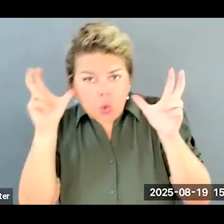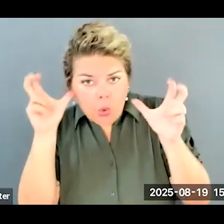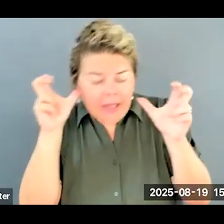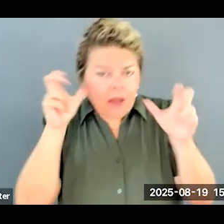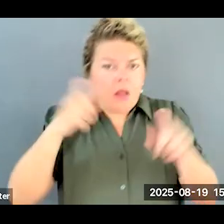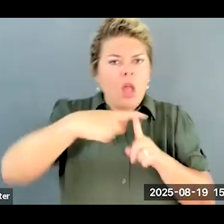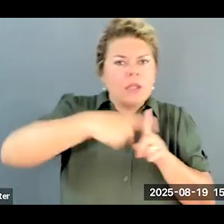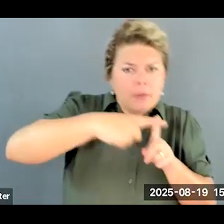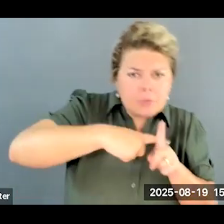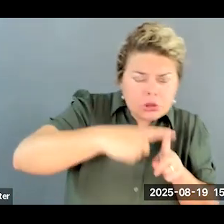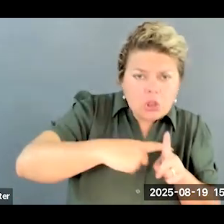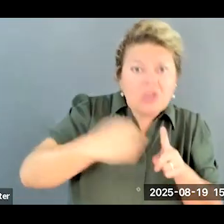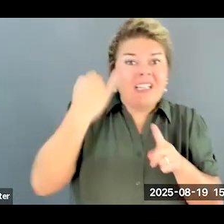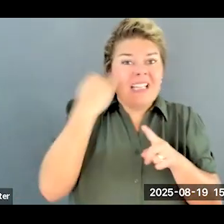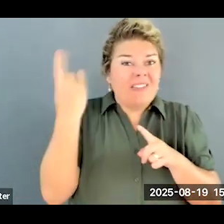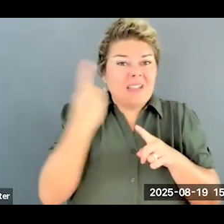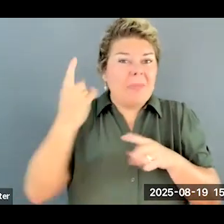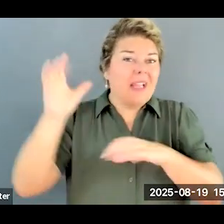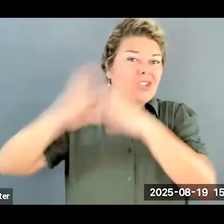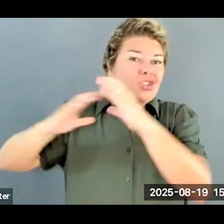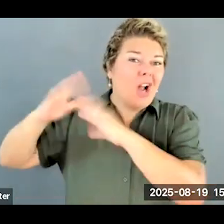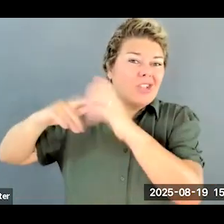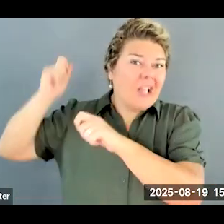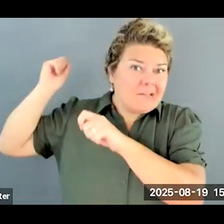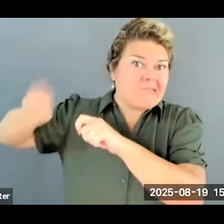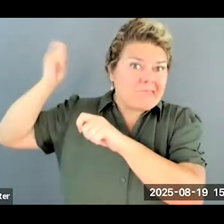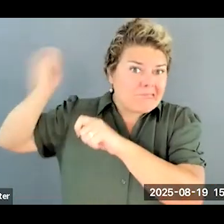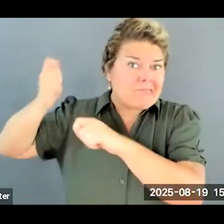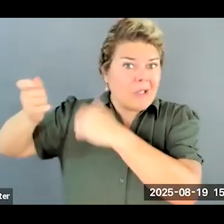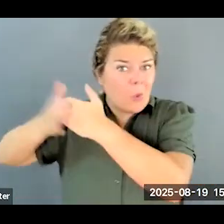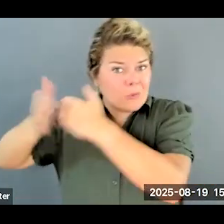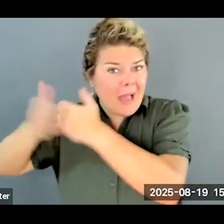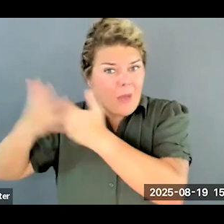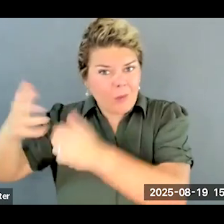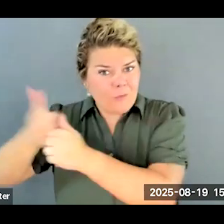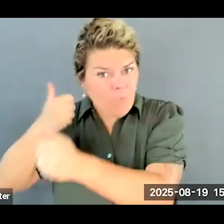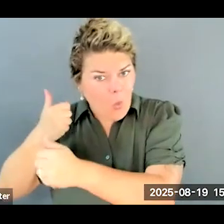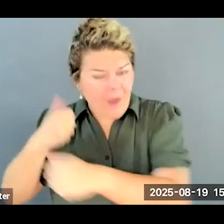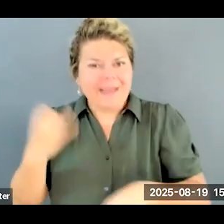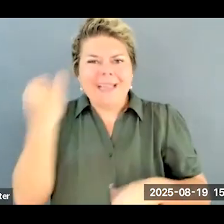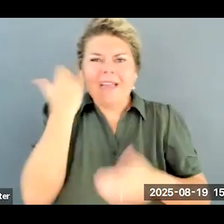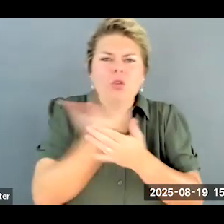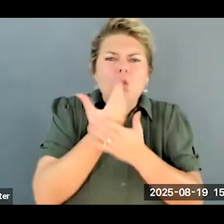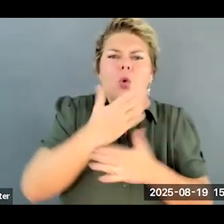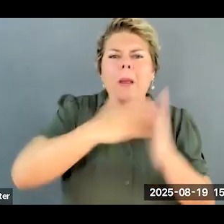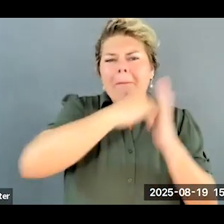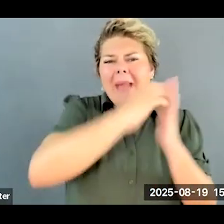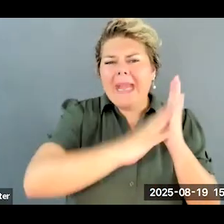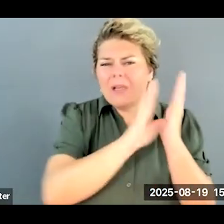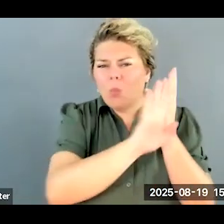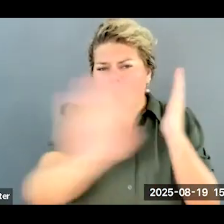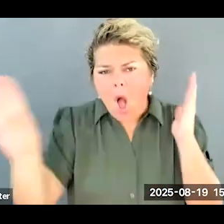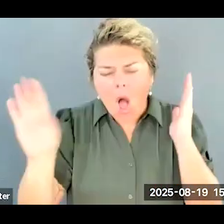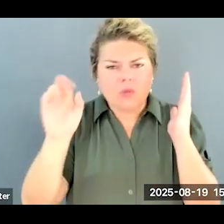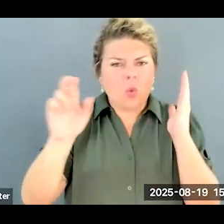want to avoid spaces with ongoing construction nearby, new carpeting, newly painted walls, or recently used